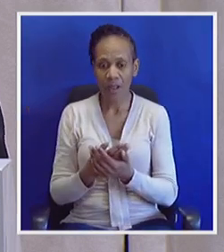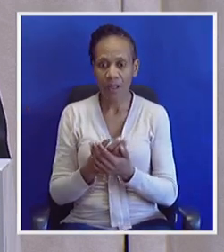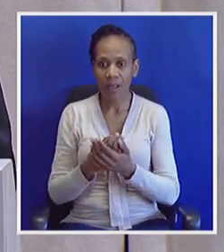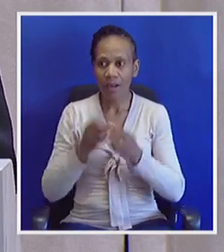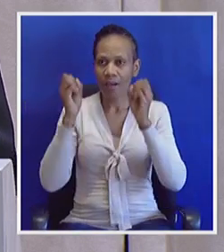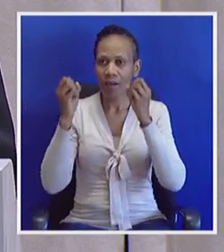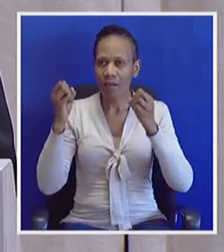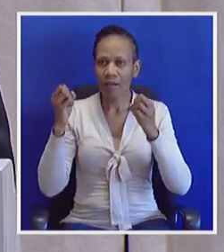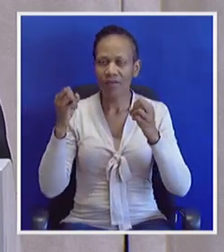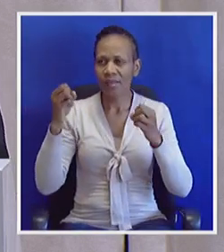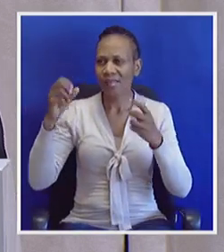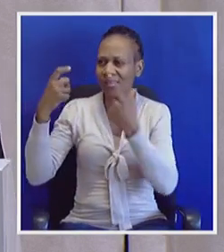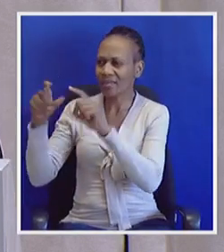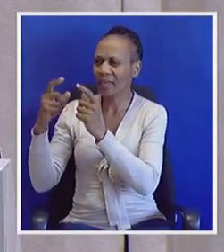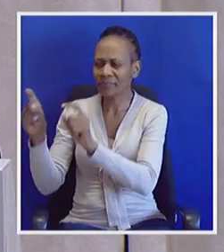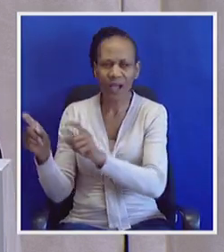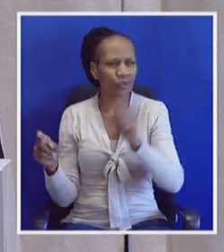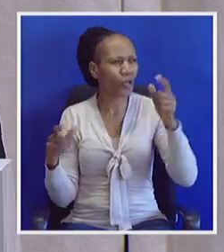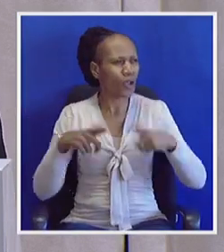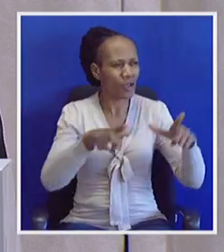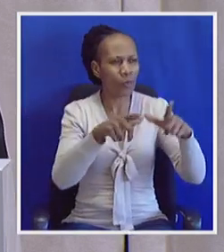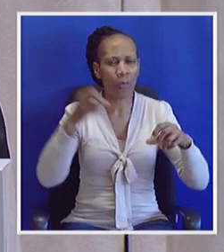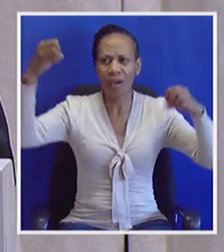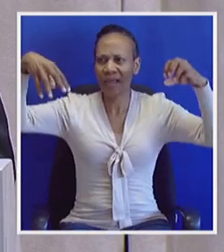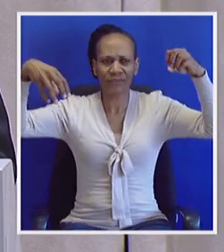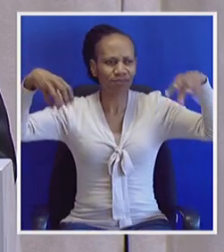from Cape Town right to Limpopo.